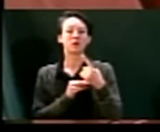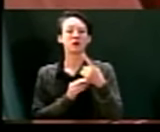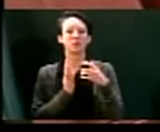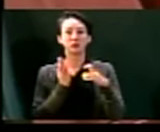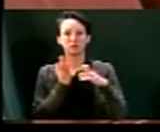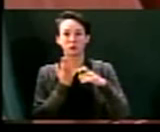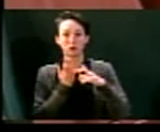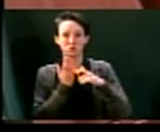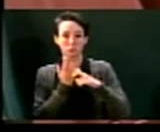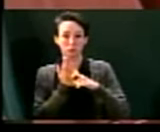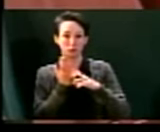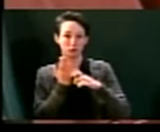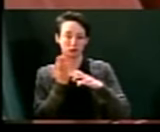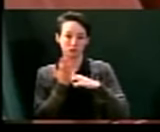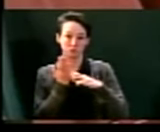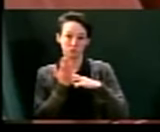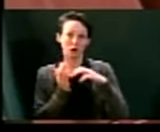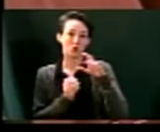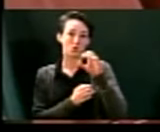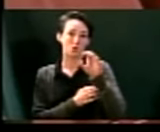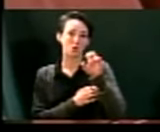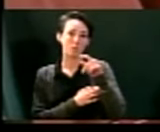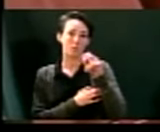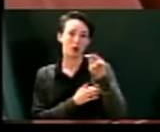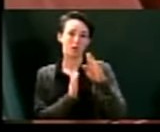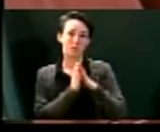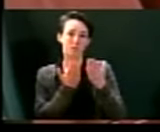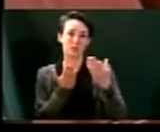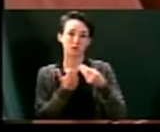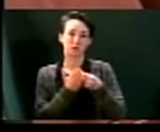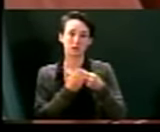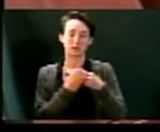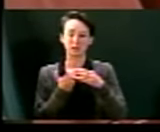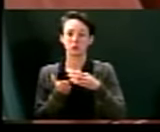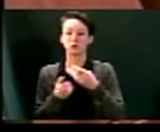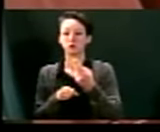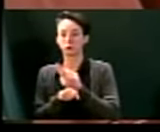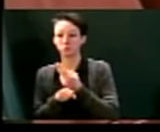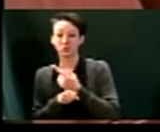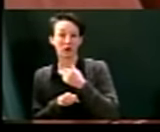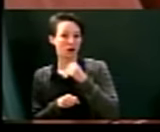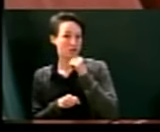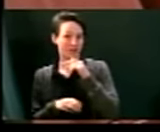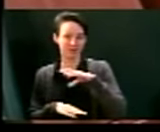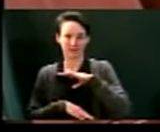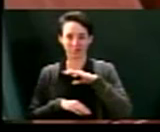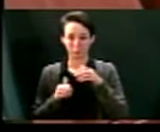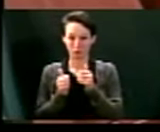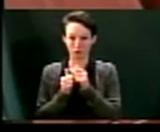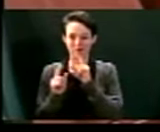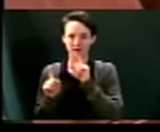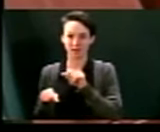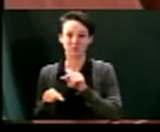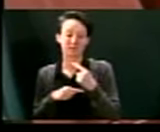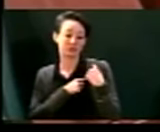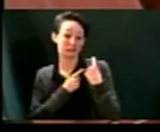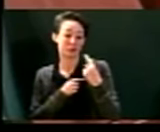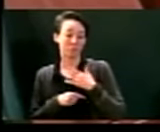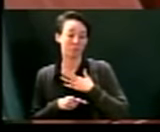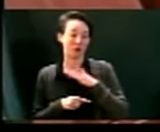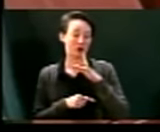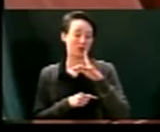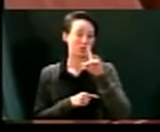was spent. I was not satisfied with the answer I received. Since my initial inquiry